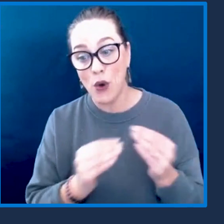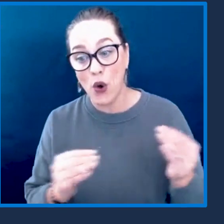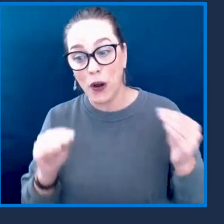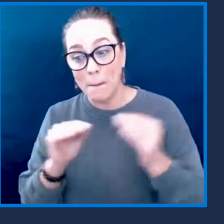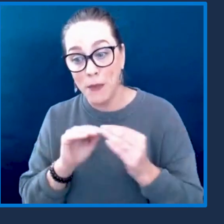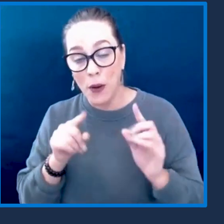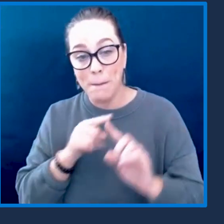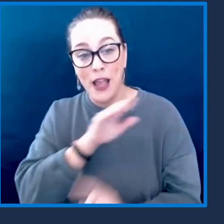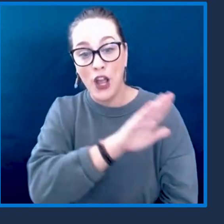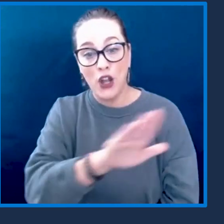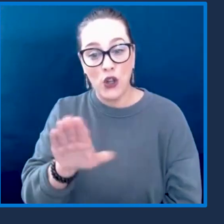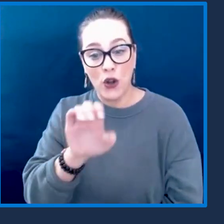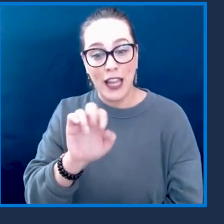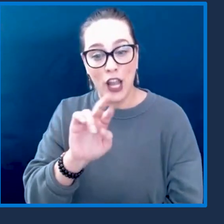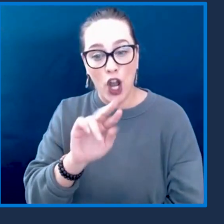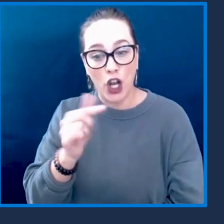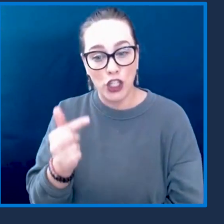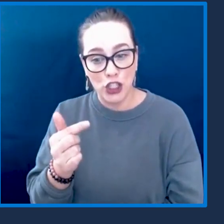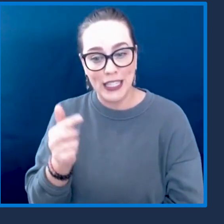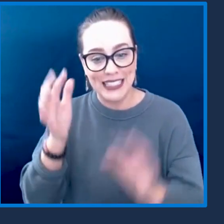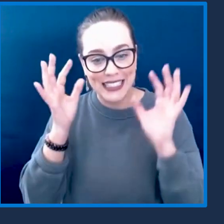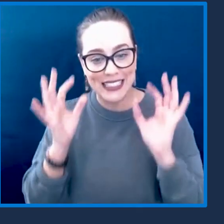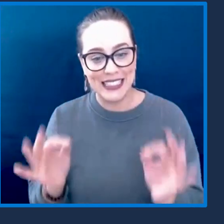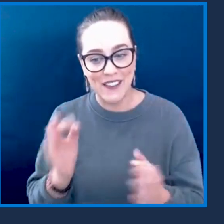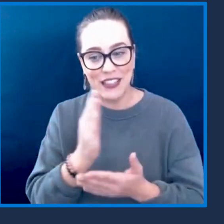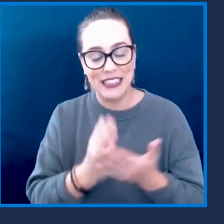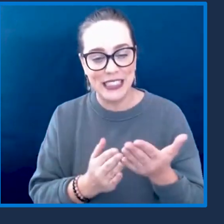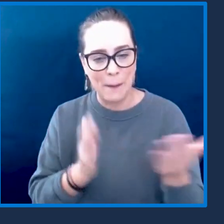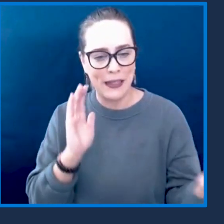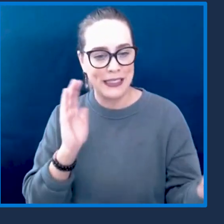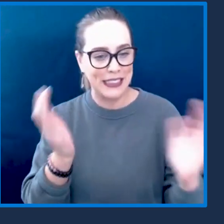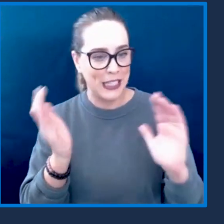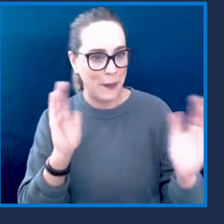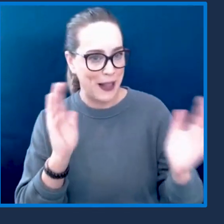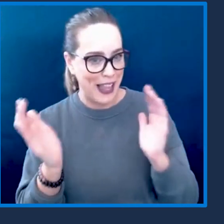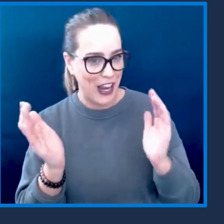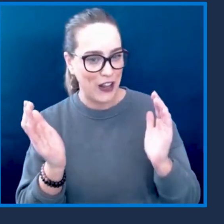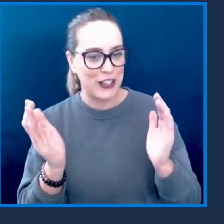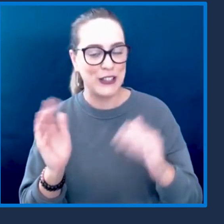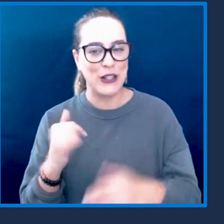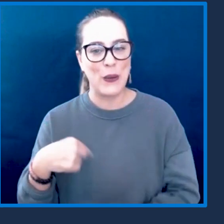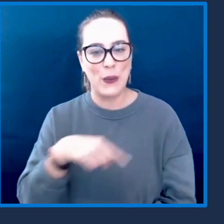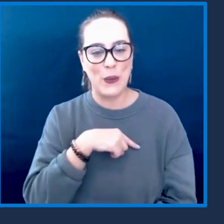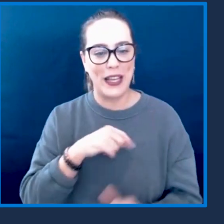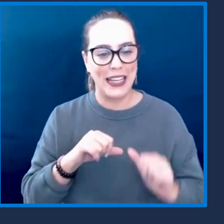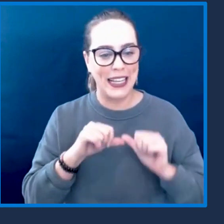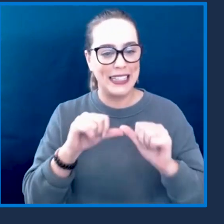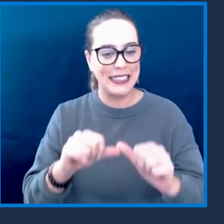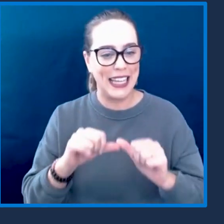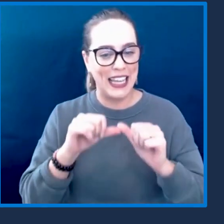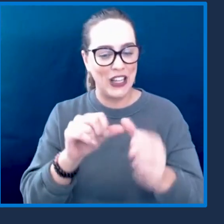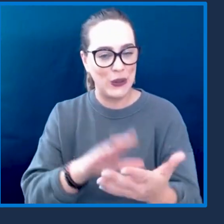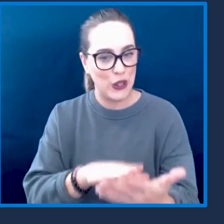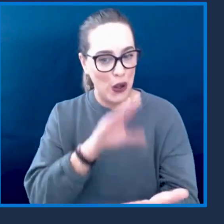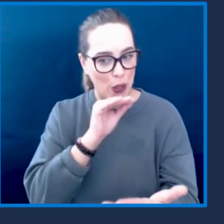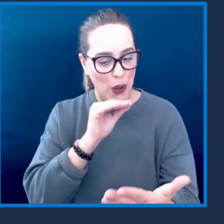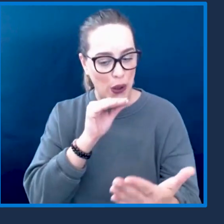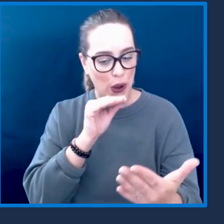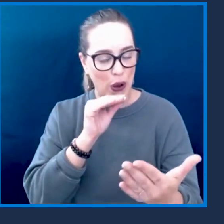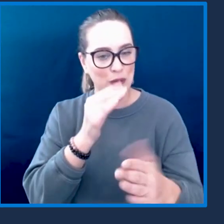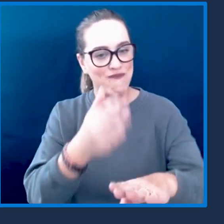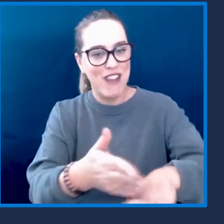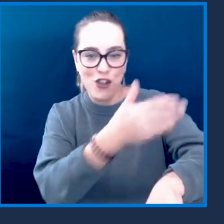and we are definitely on our journey ourselves, and we continue to learn and grow. So as Tarena mentioned, I am Sara